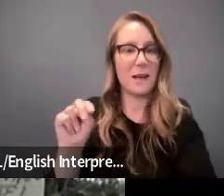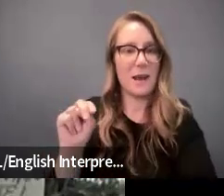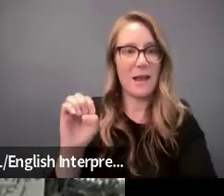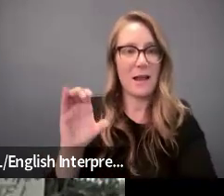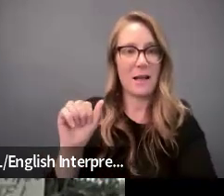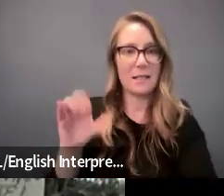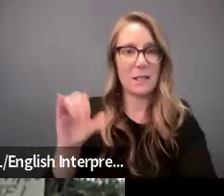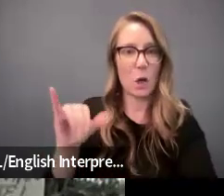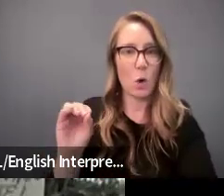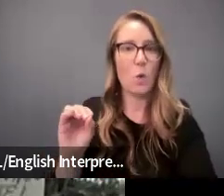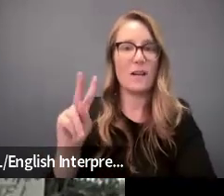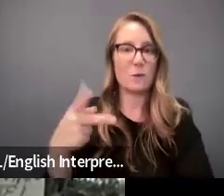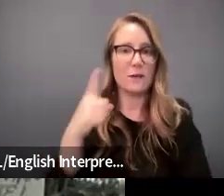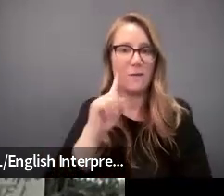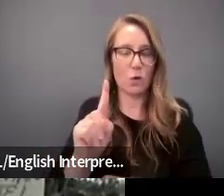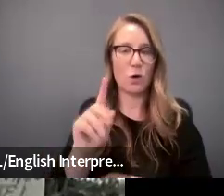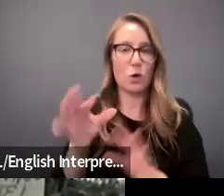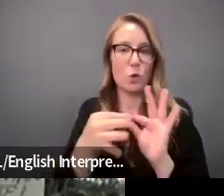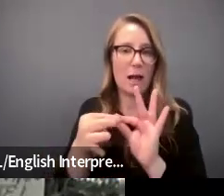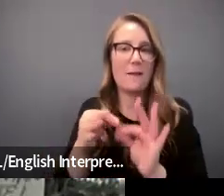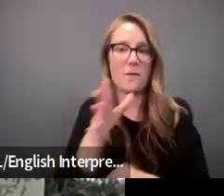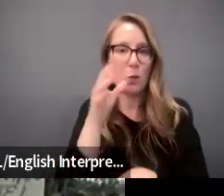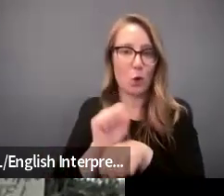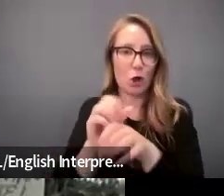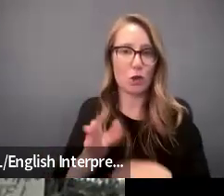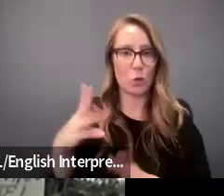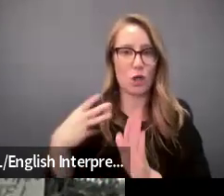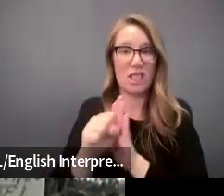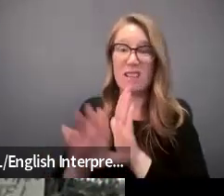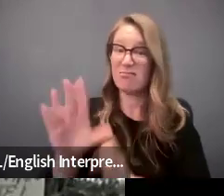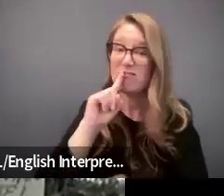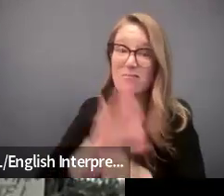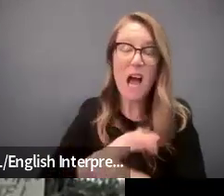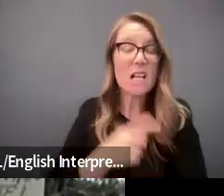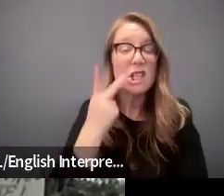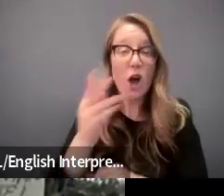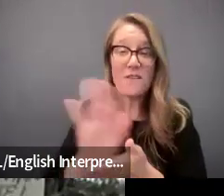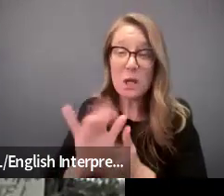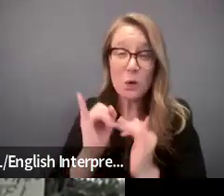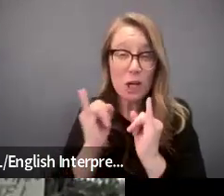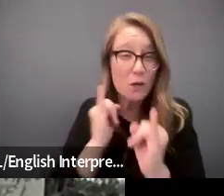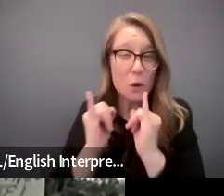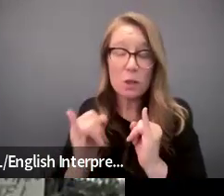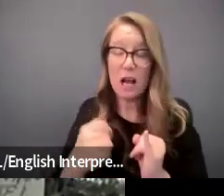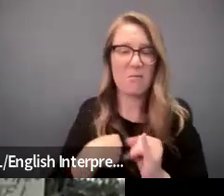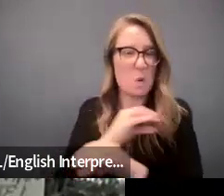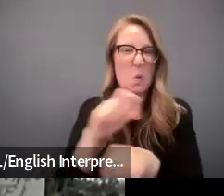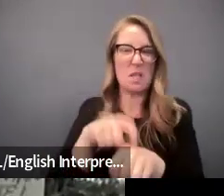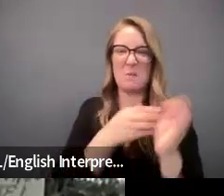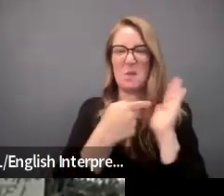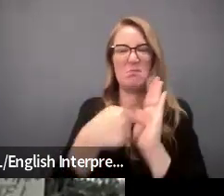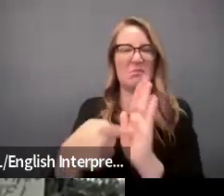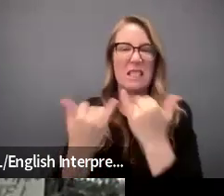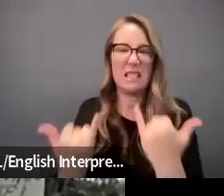of the United Farm Workers in Washington State. His commitment, I saw some video interviews of him that I didn't have time to bring